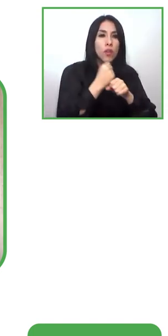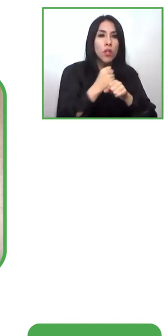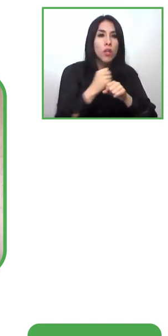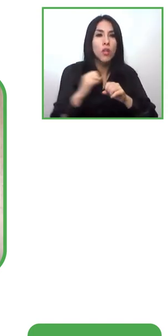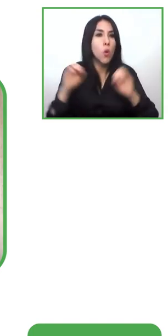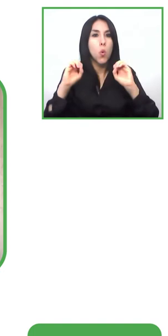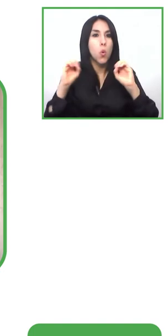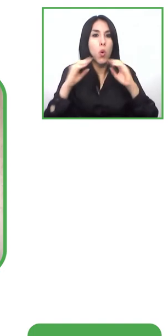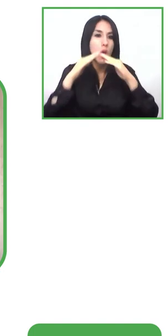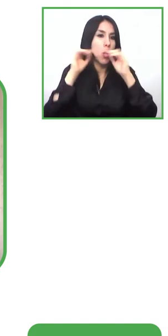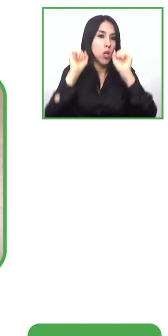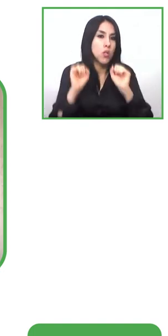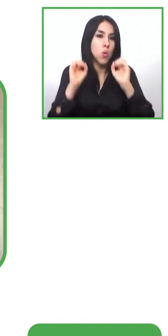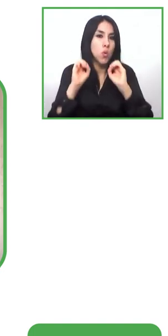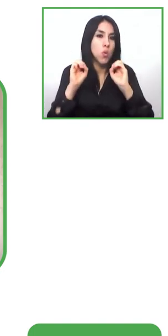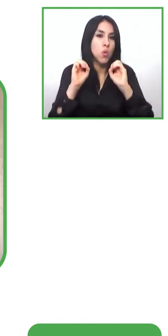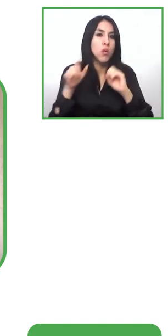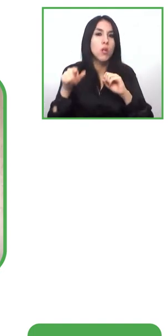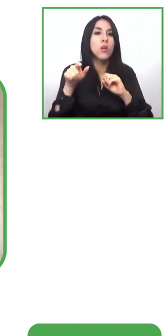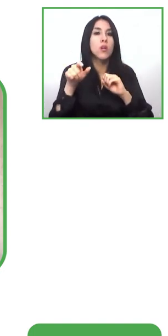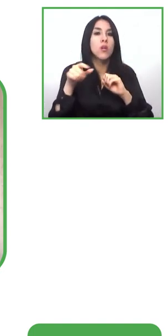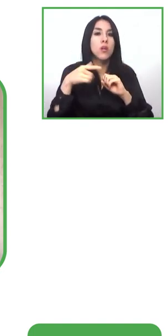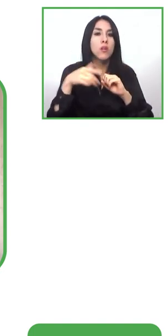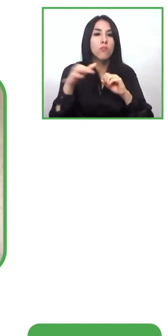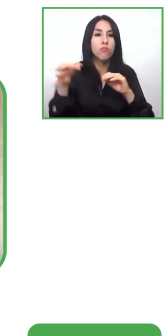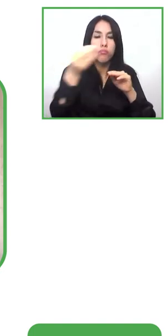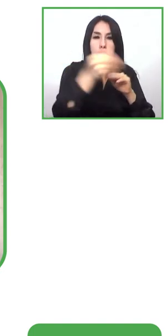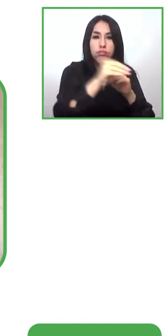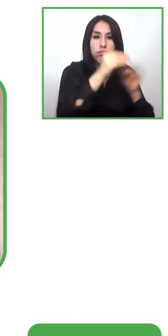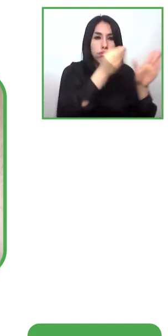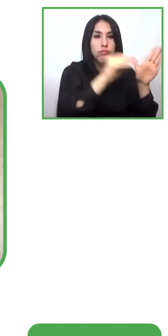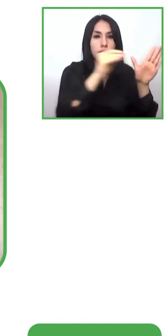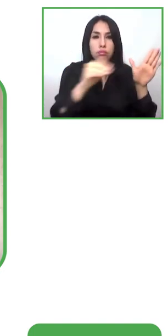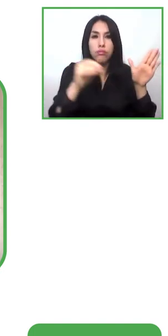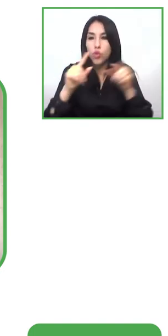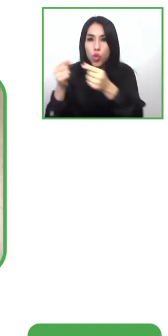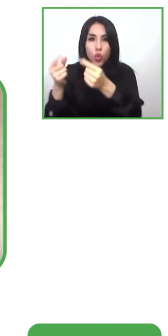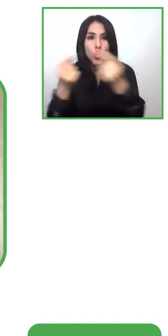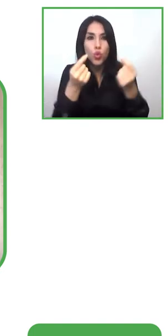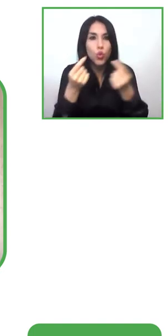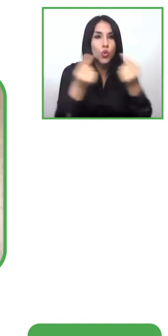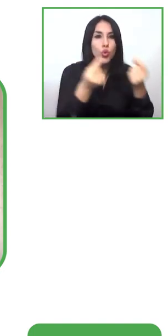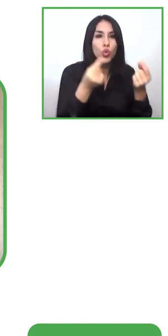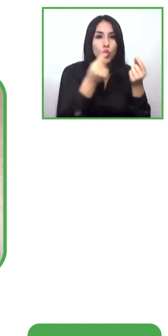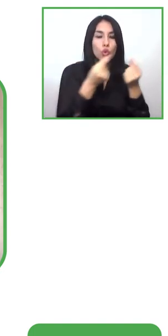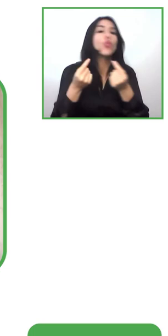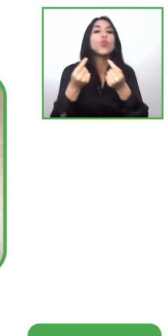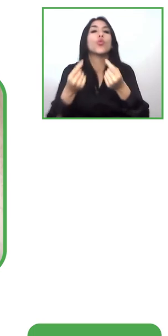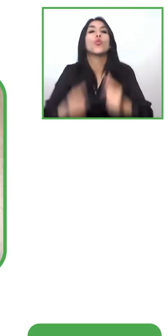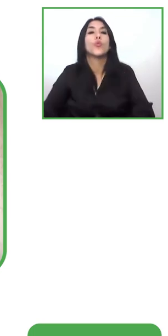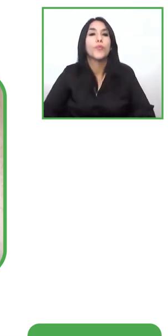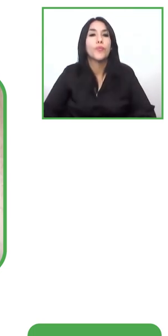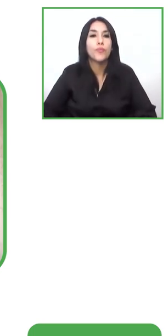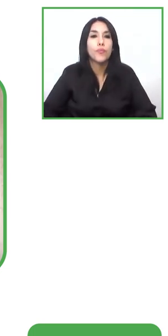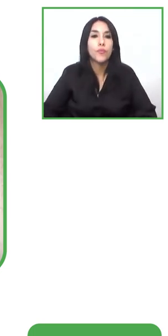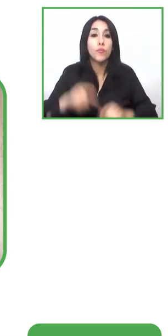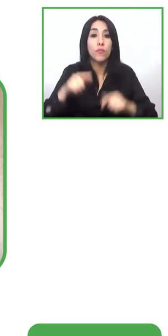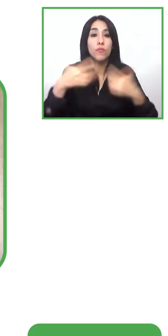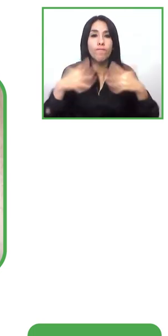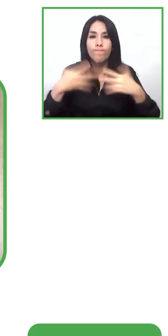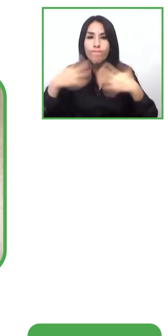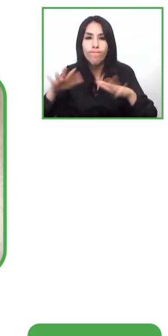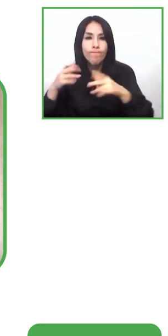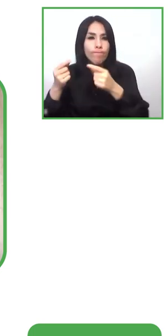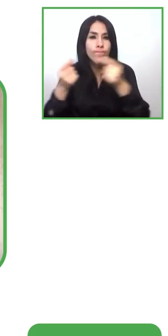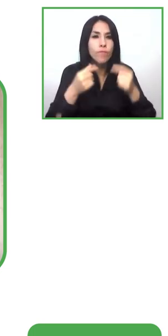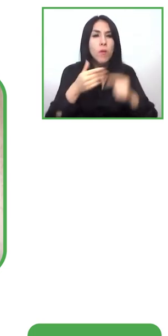invest a lot of time on our farm. There were no restrictions to agriculture. So we were able during the COVID lockdown times, we were still able with our